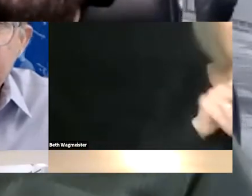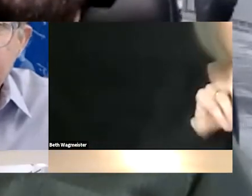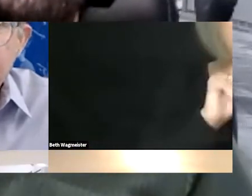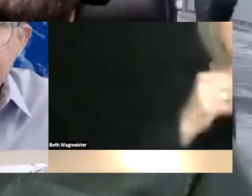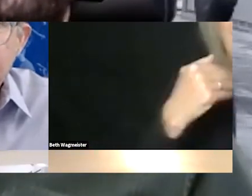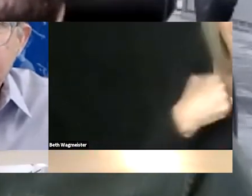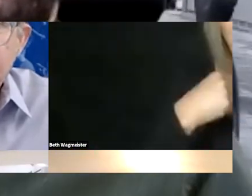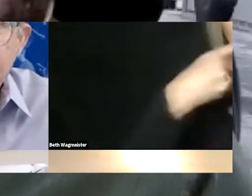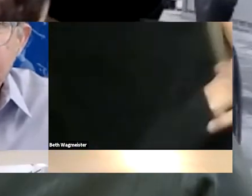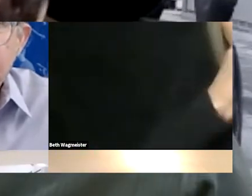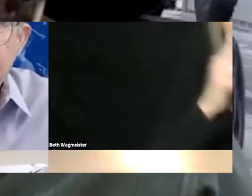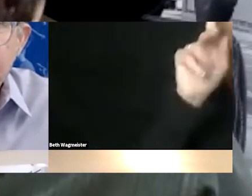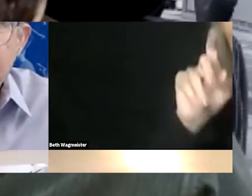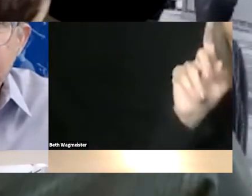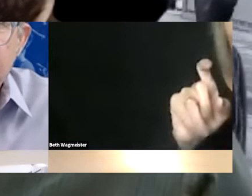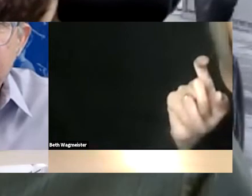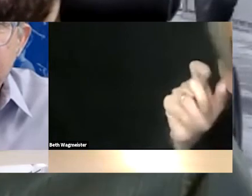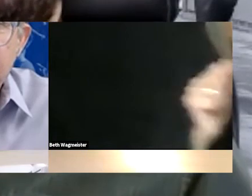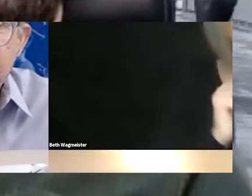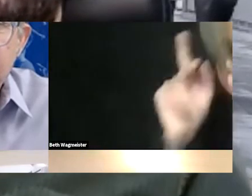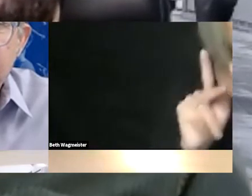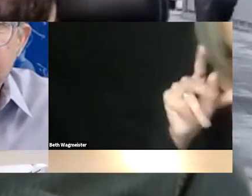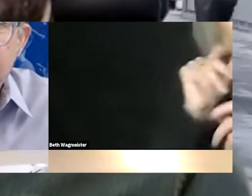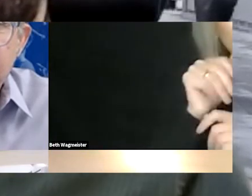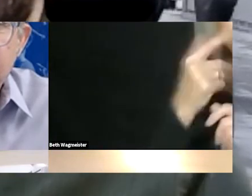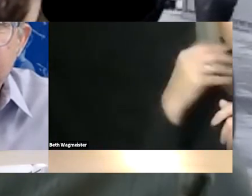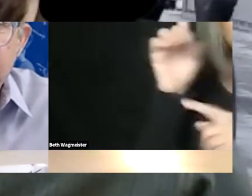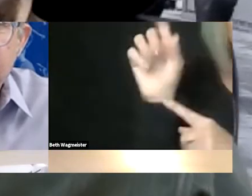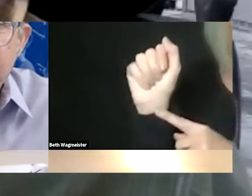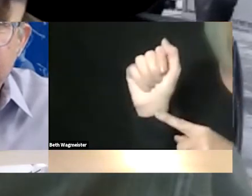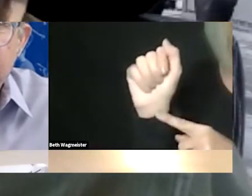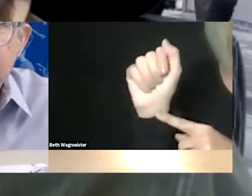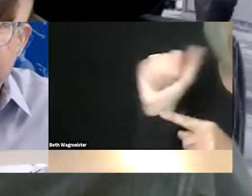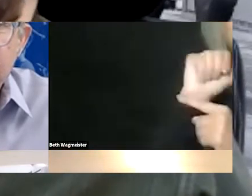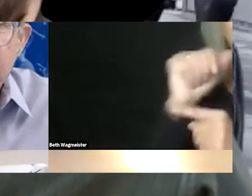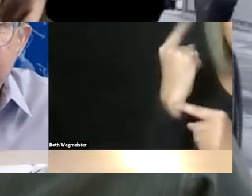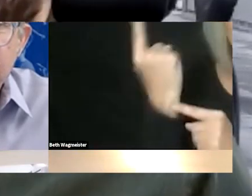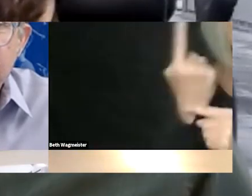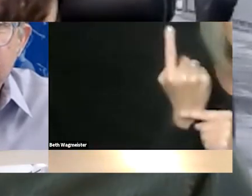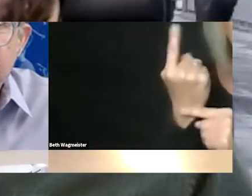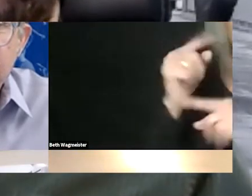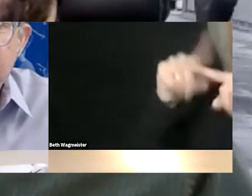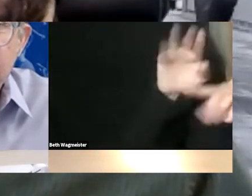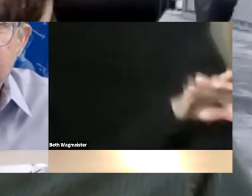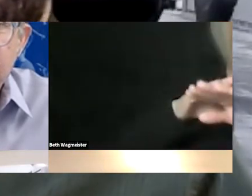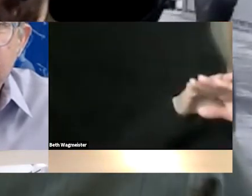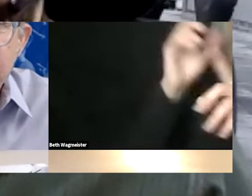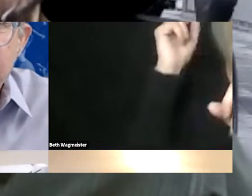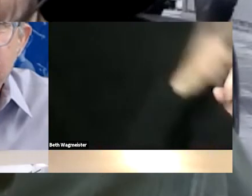having products tested with folks who have disabilities. Not just exclusively relying on automated